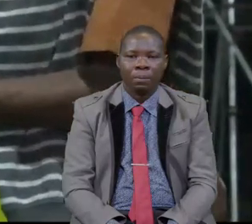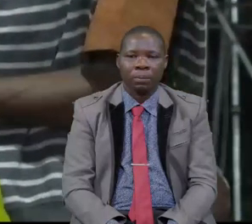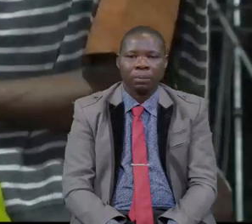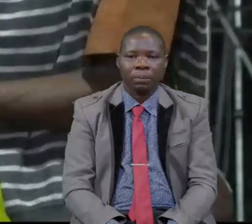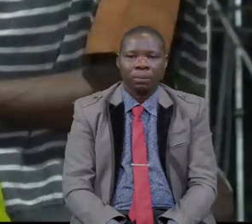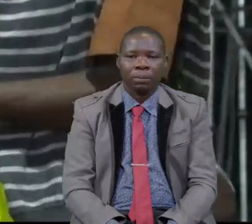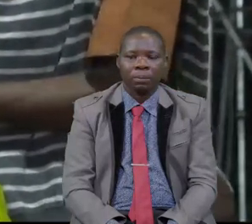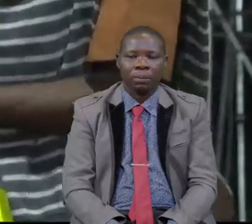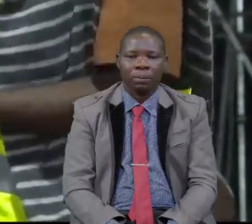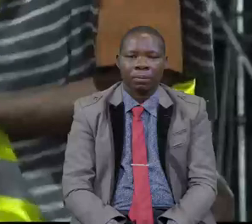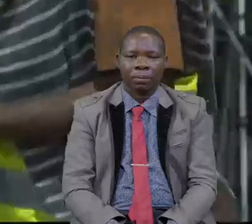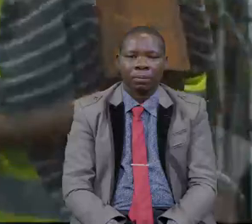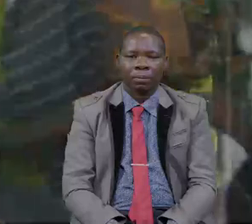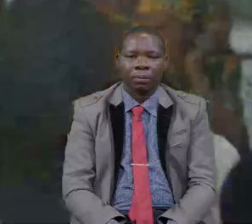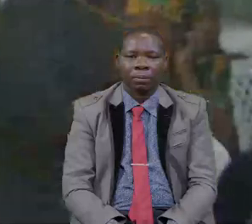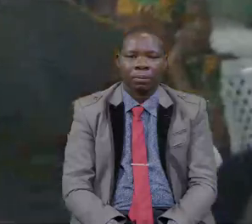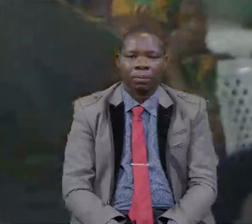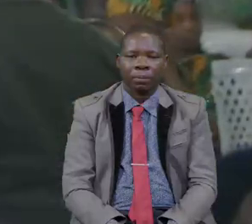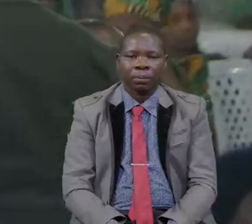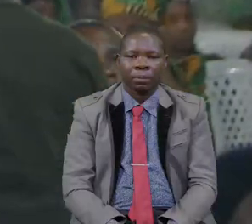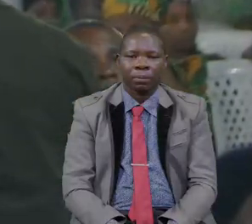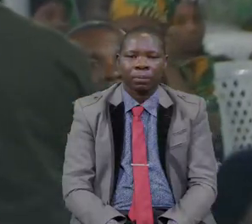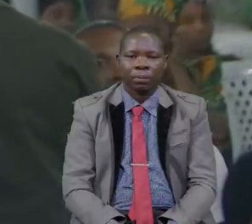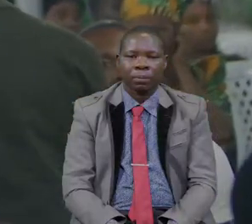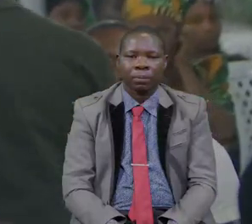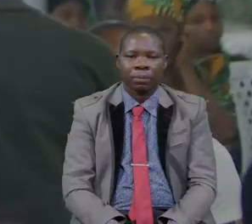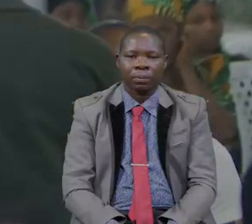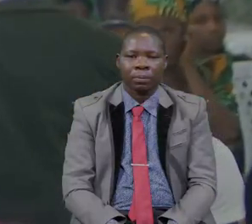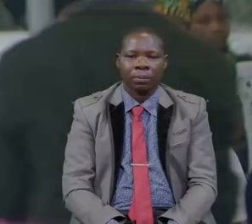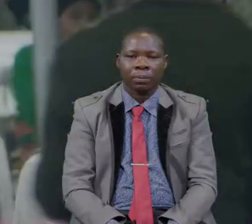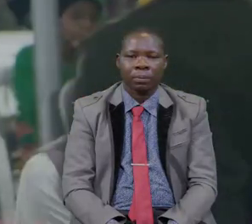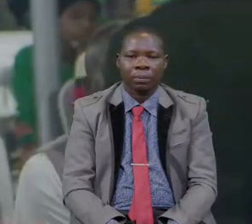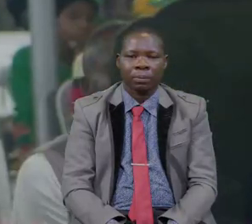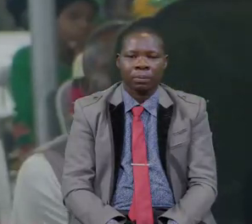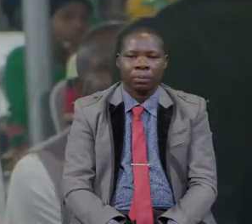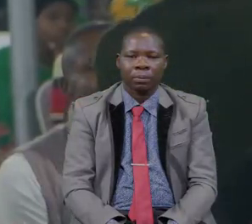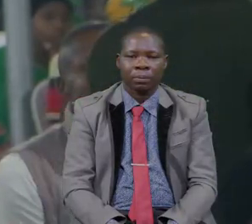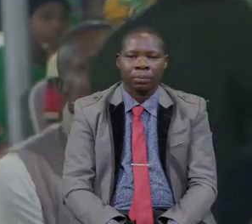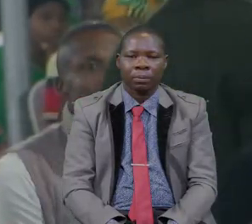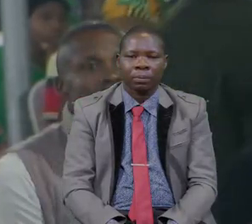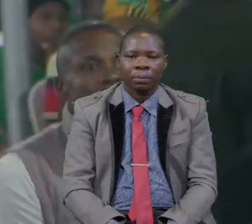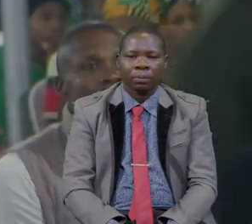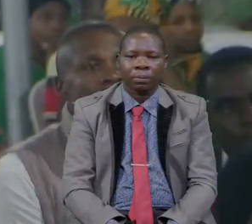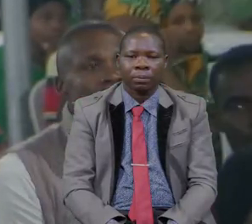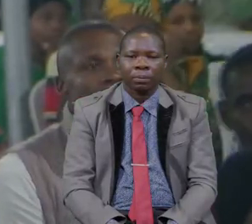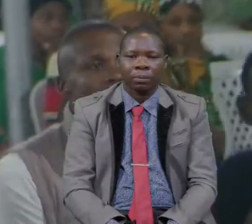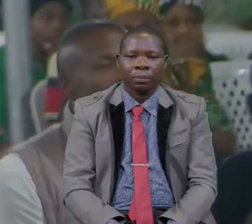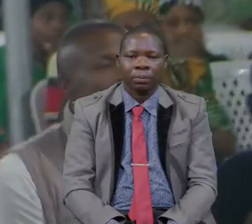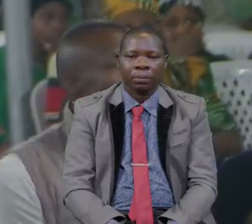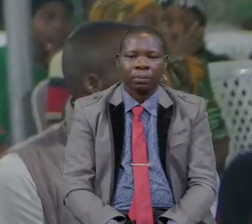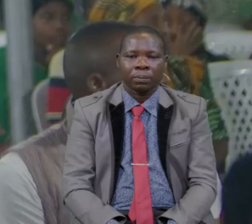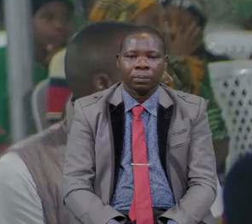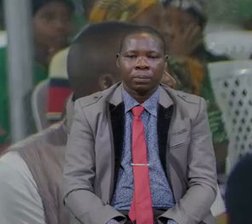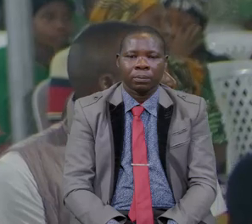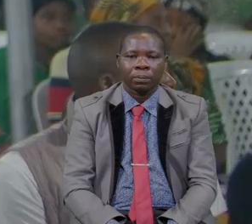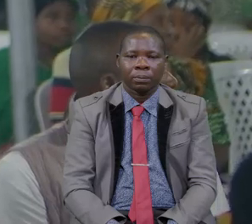At the middle, at the extreme, middle, if you finish, can you indicate?